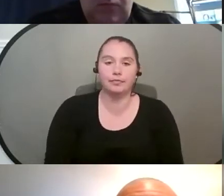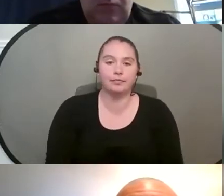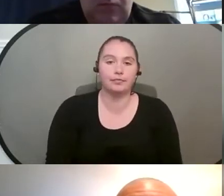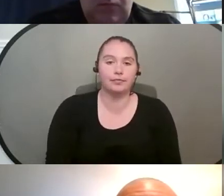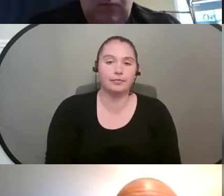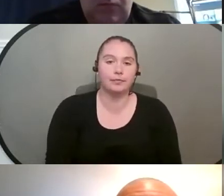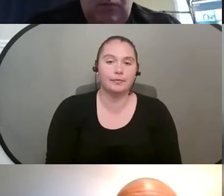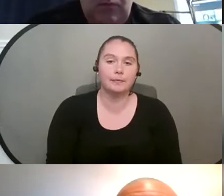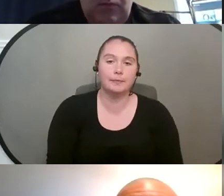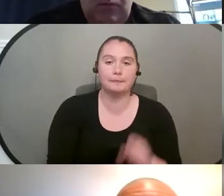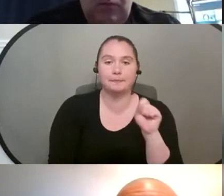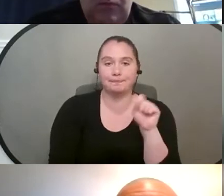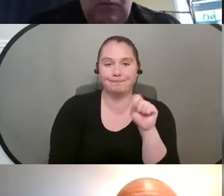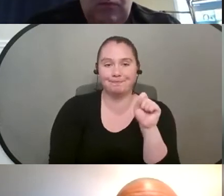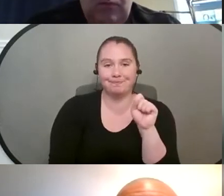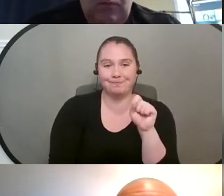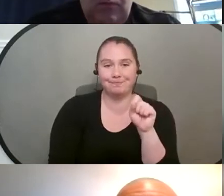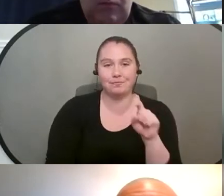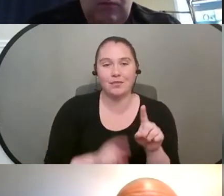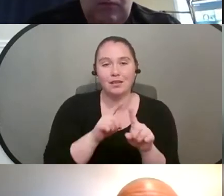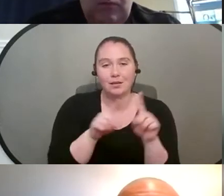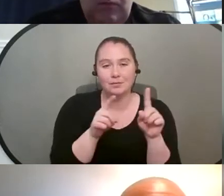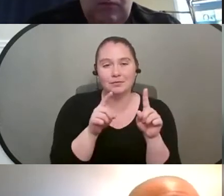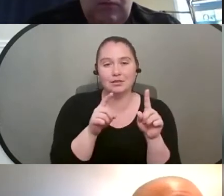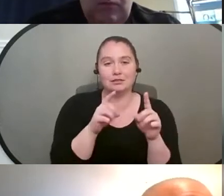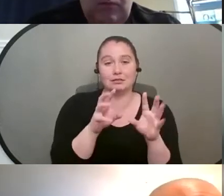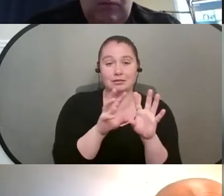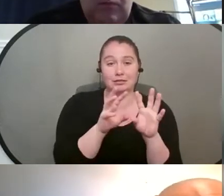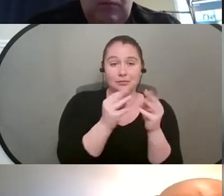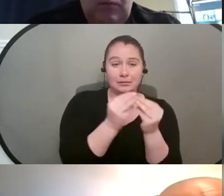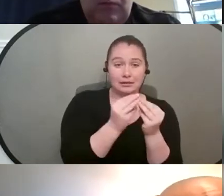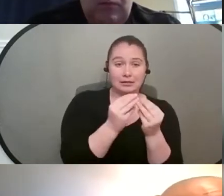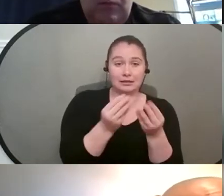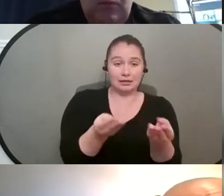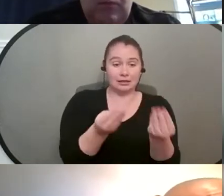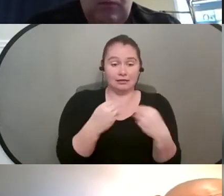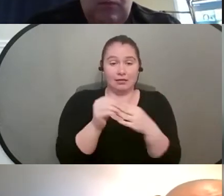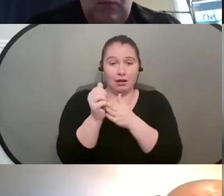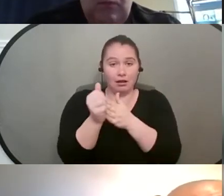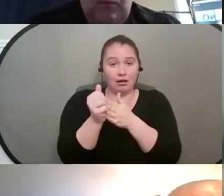Yeah, but I think as much guidance as the committee is able to give the board,